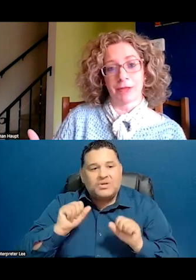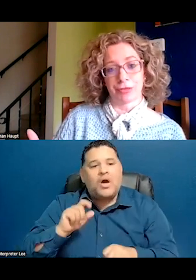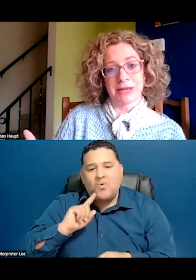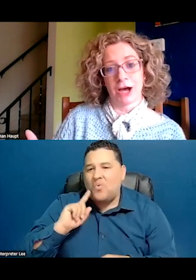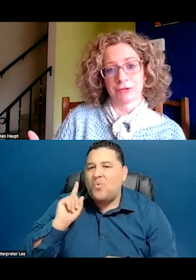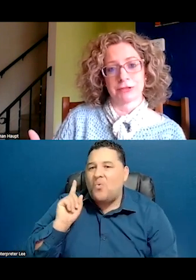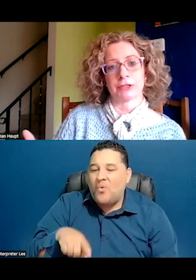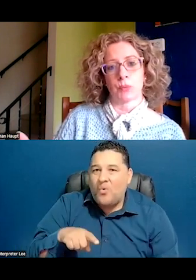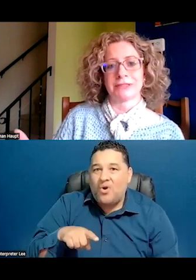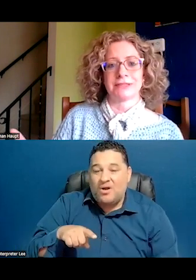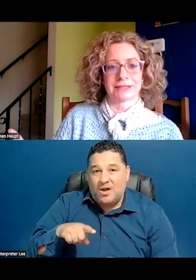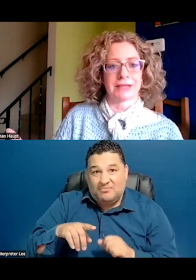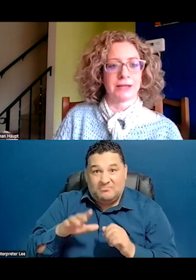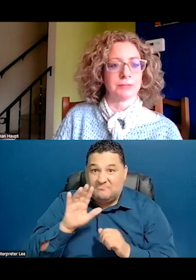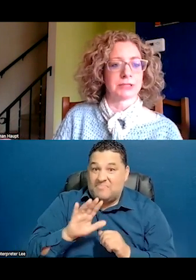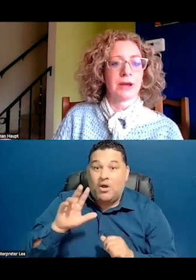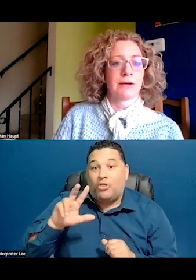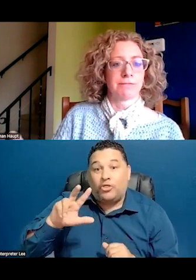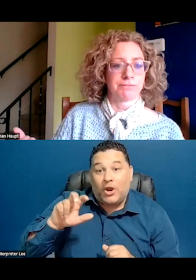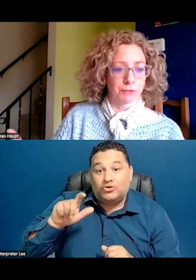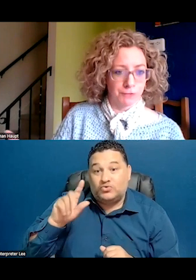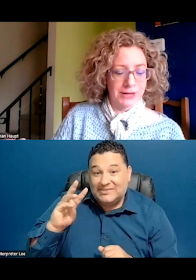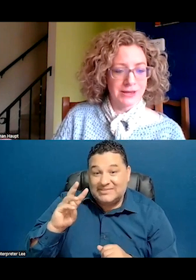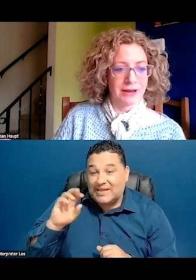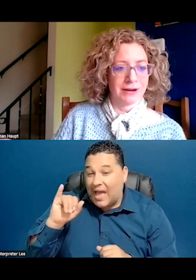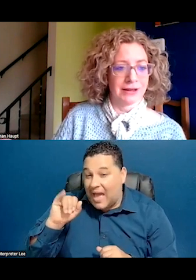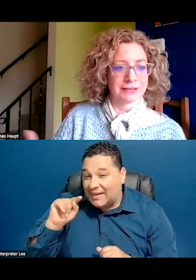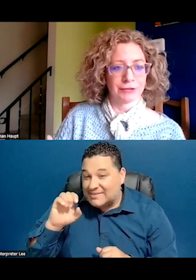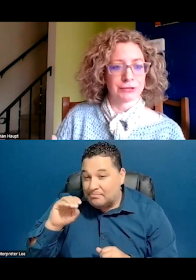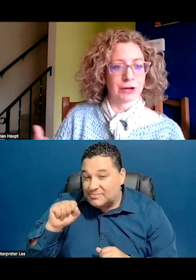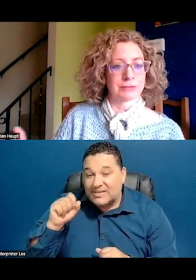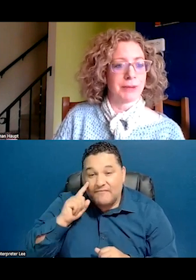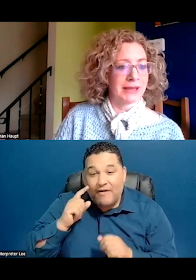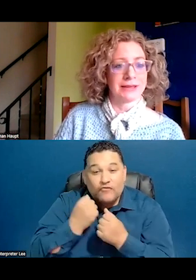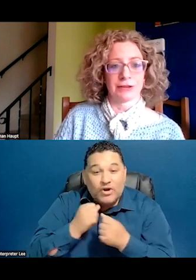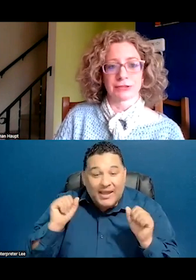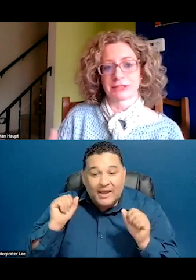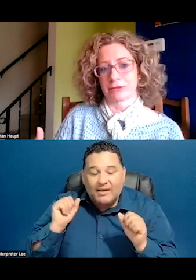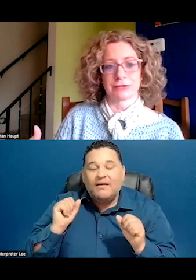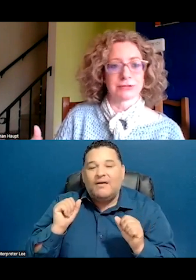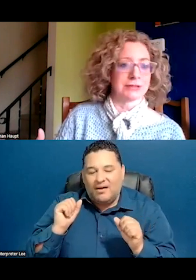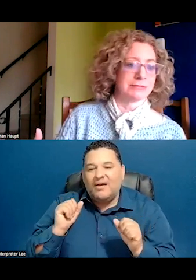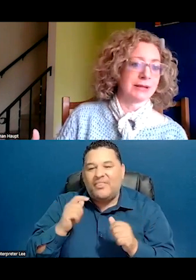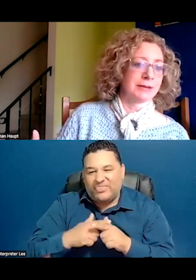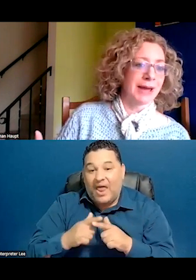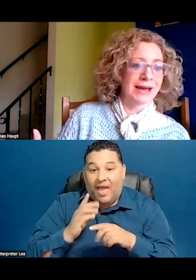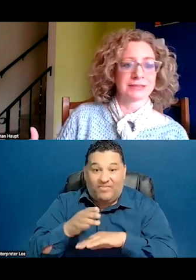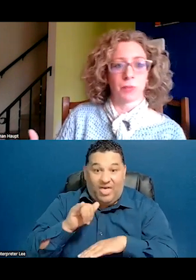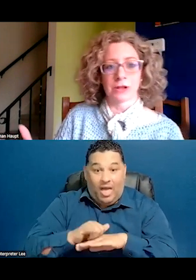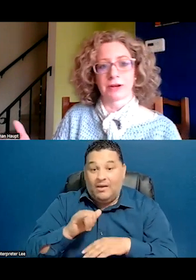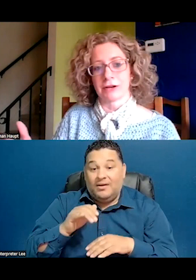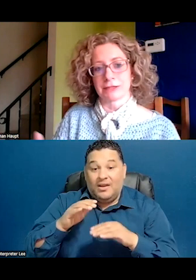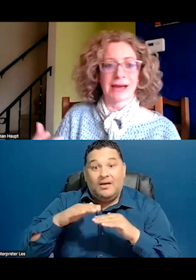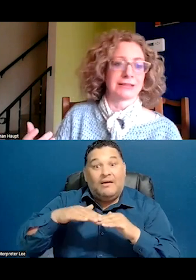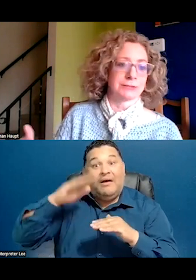out, about 326 items for free until you start paying. And there are stickers and